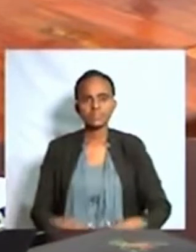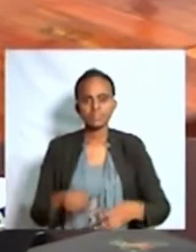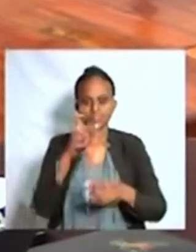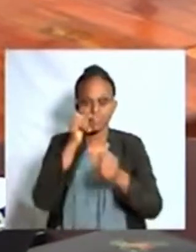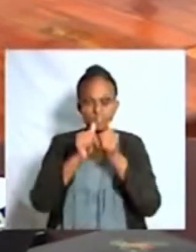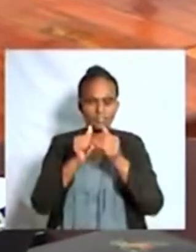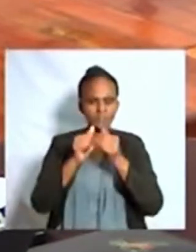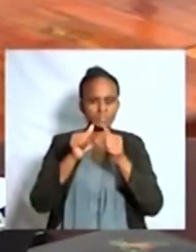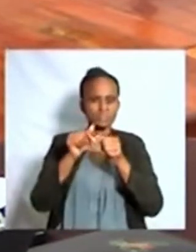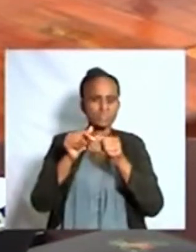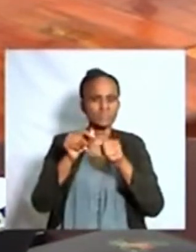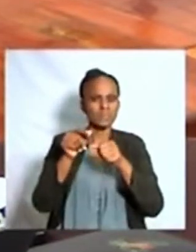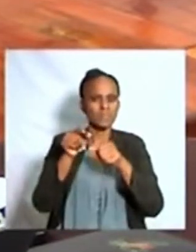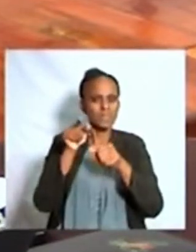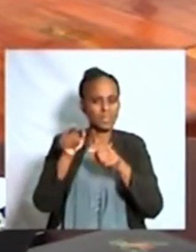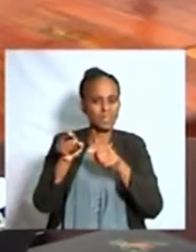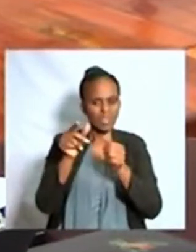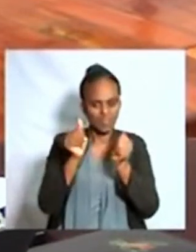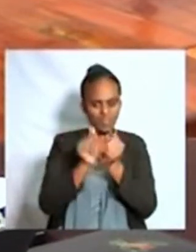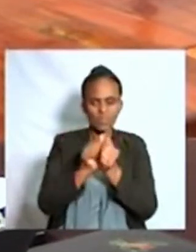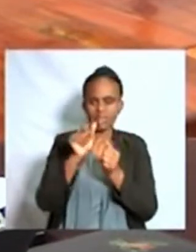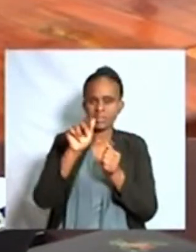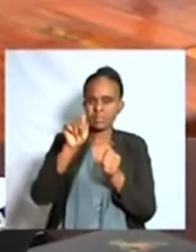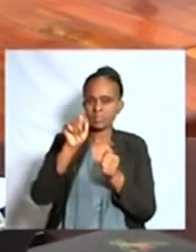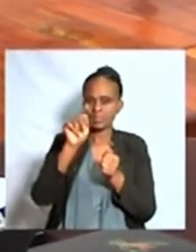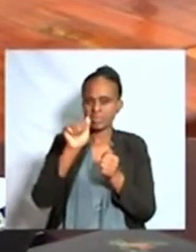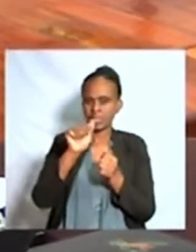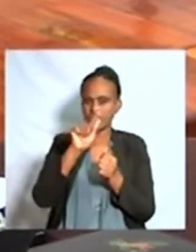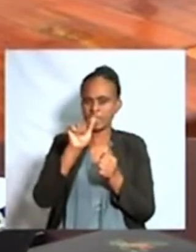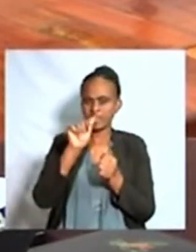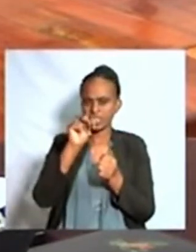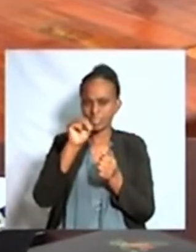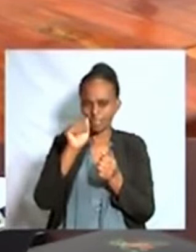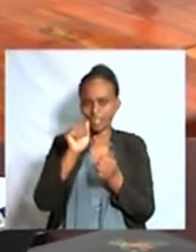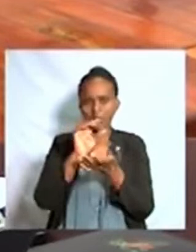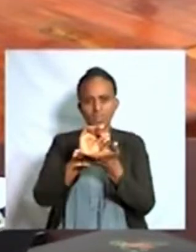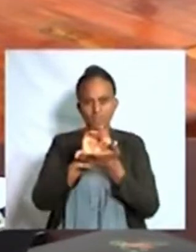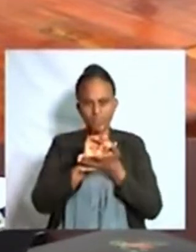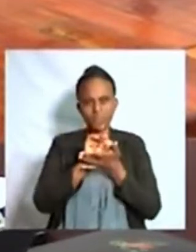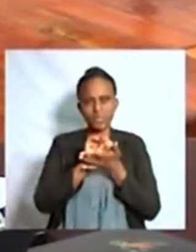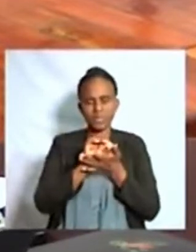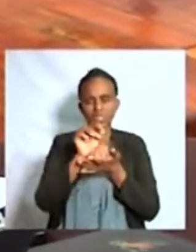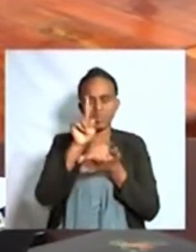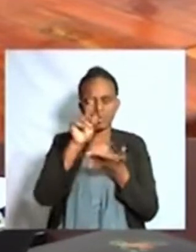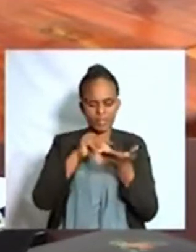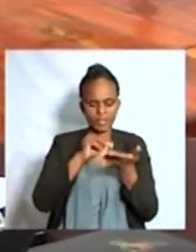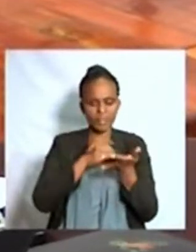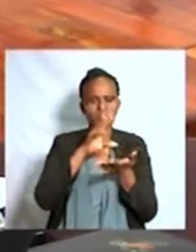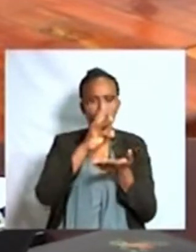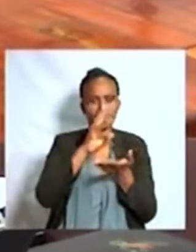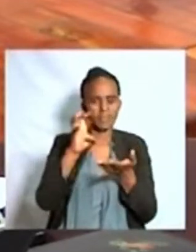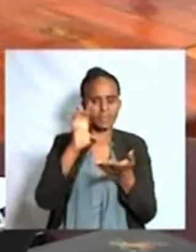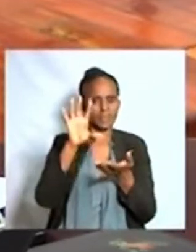a long-standing impasse with Tazama Pipelines Limited, which owes the Council a sum of